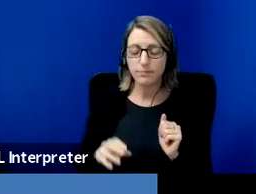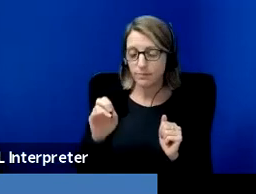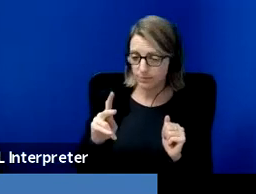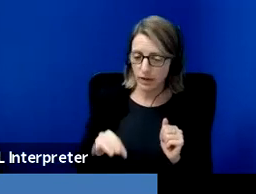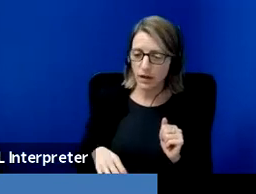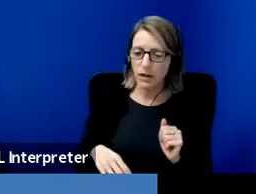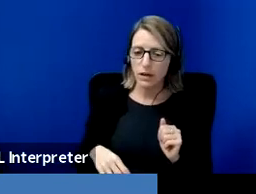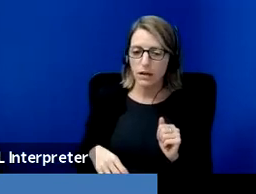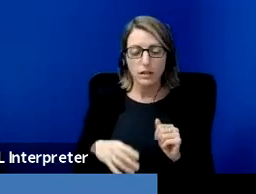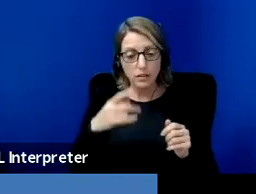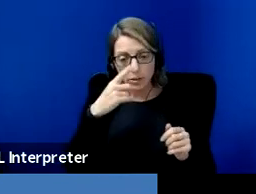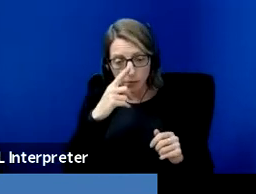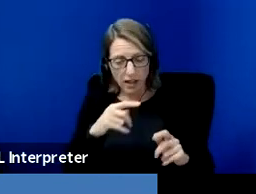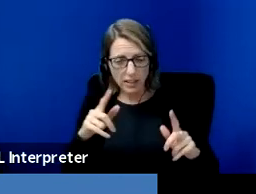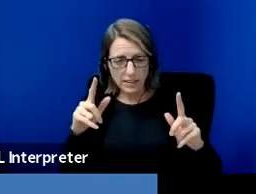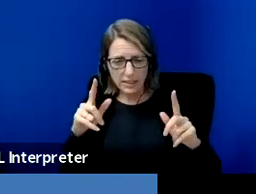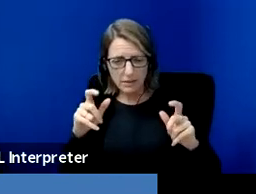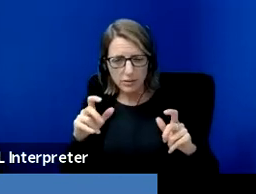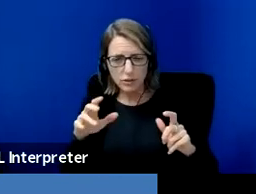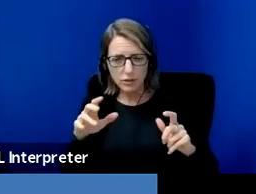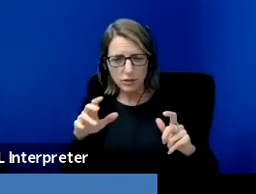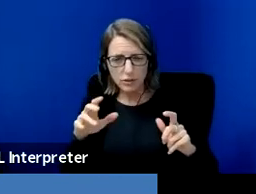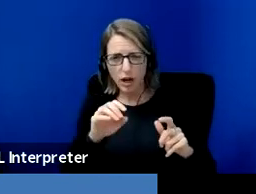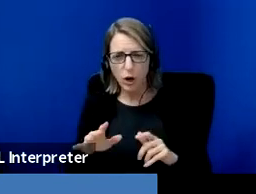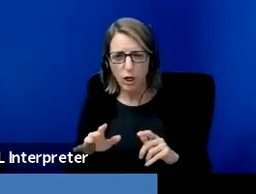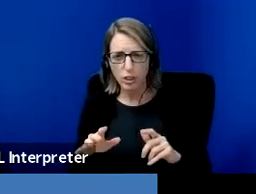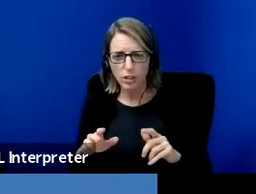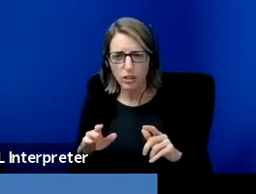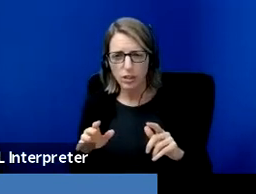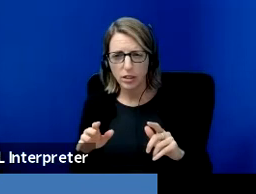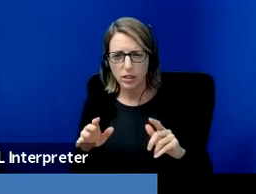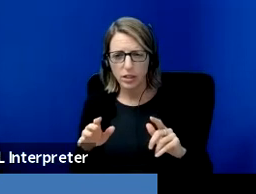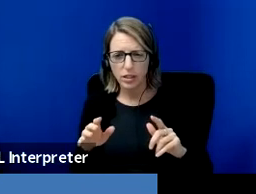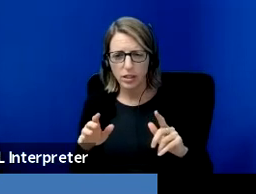your computer screen in the photos option? Let's try it.